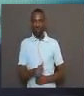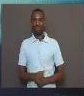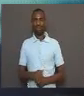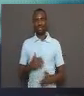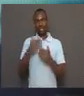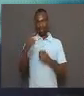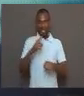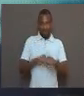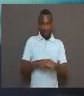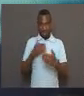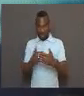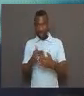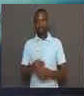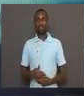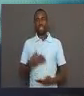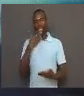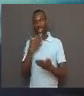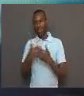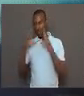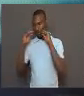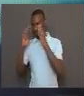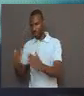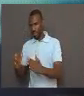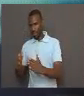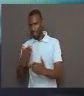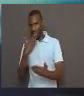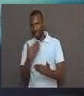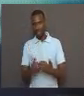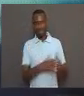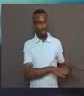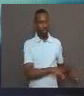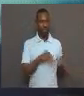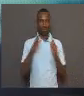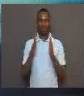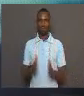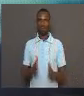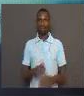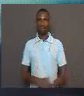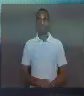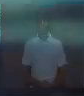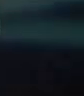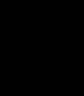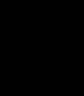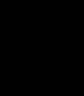Until next time, thank you, teacher. Thank you, students.